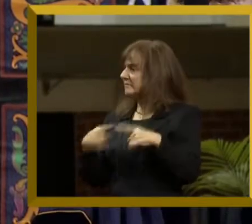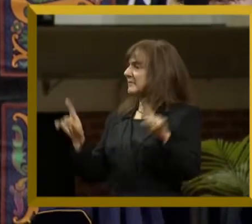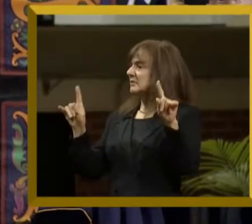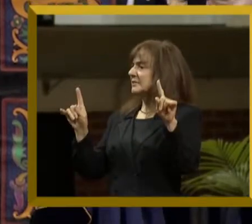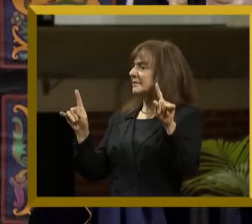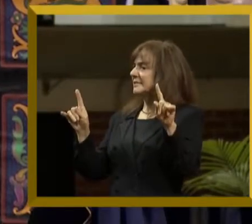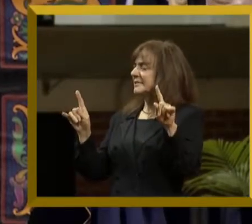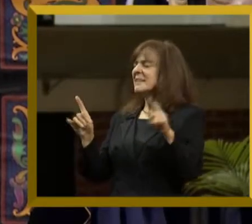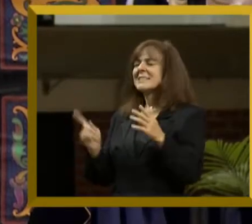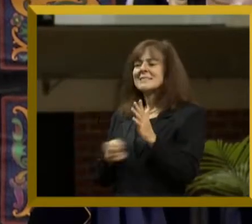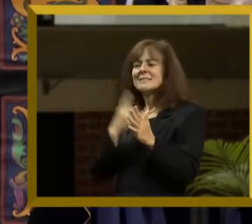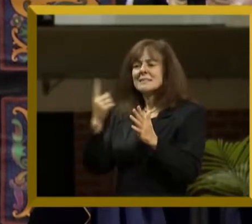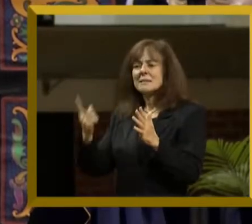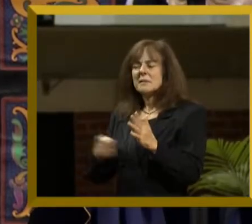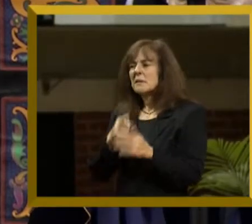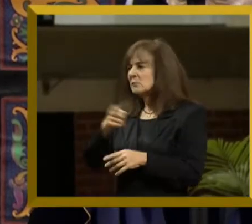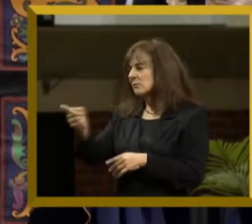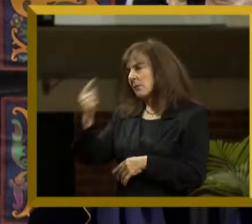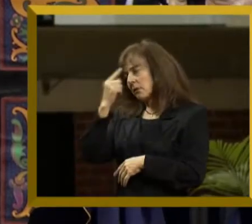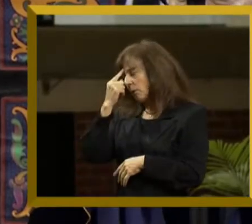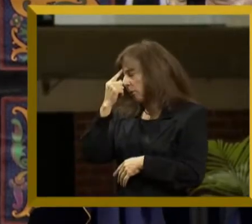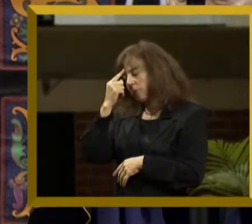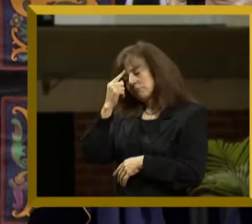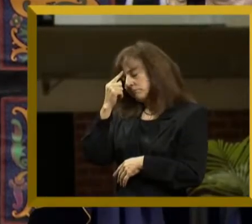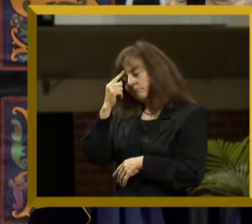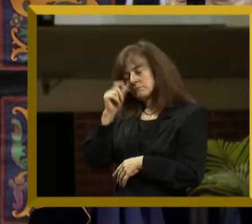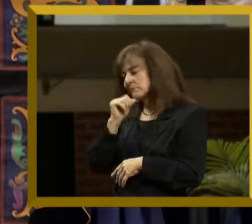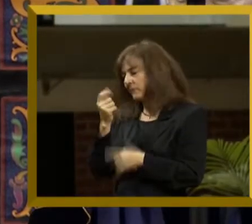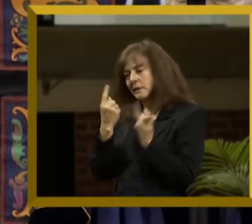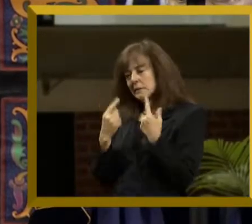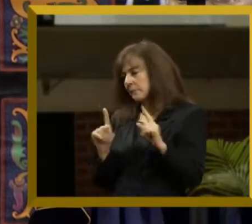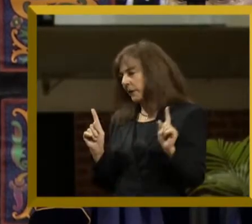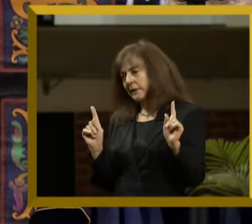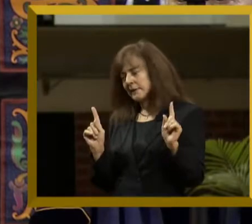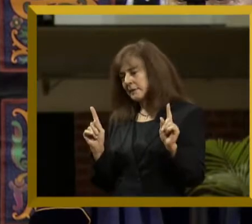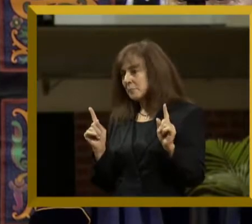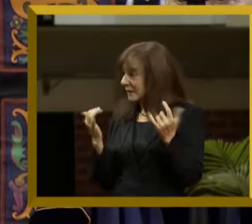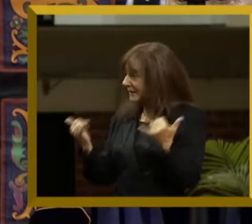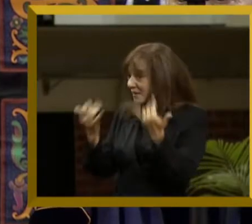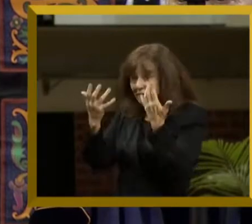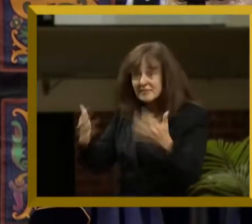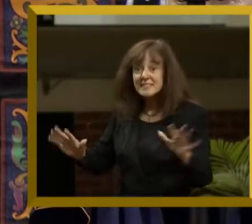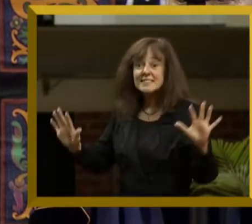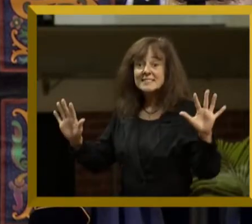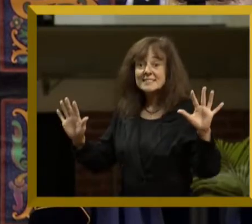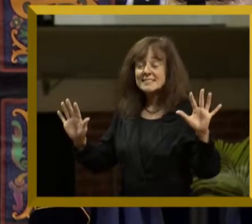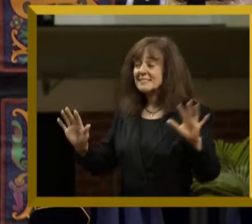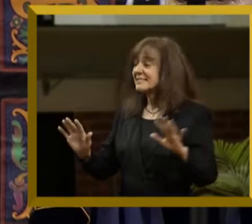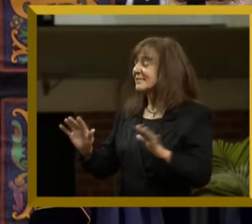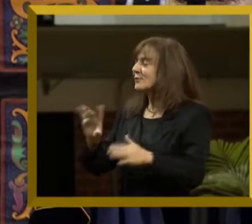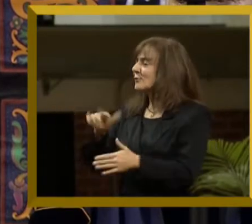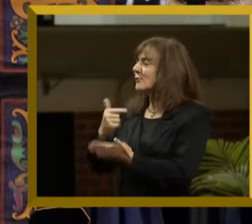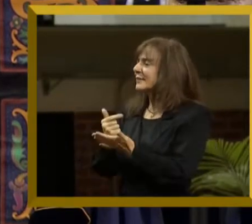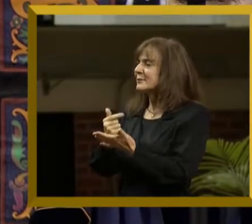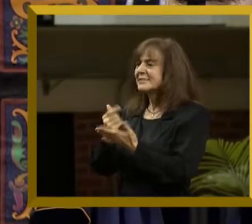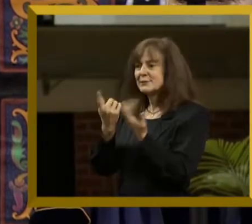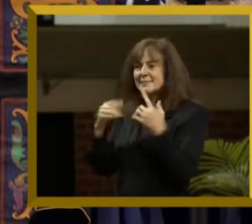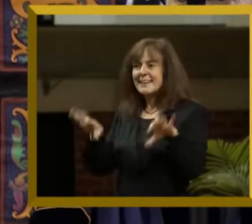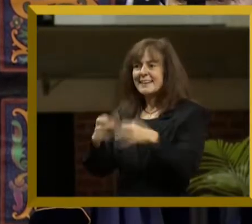be times when you thought it is impossible, but you are done. Graduate, you did